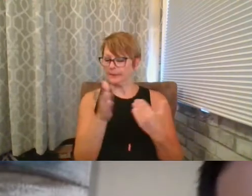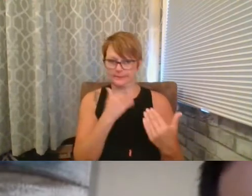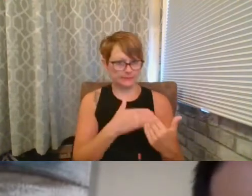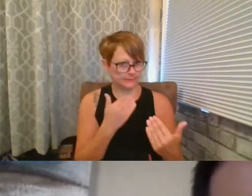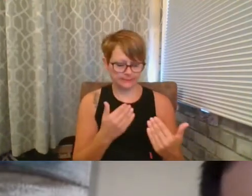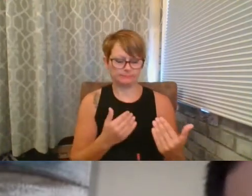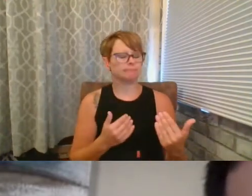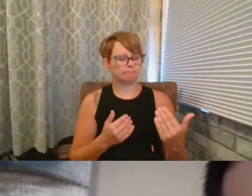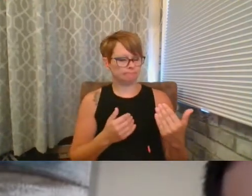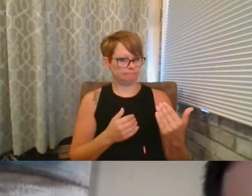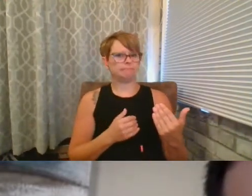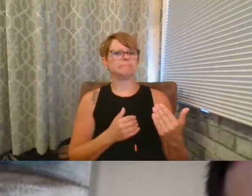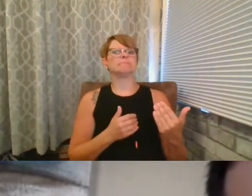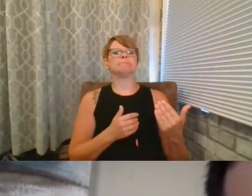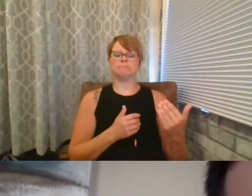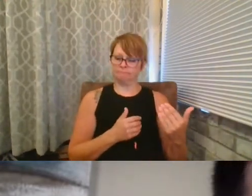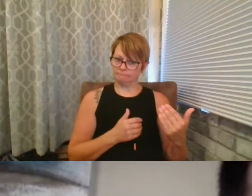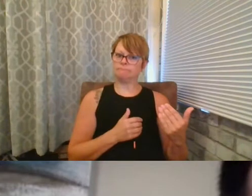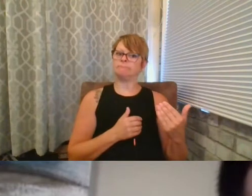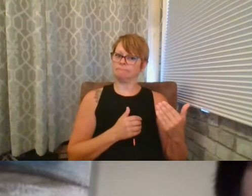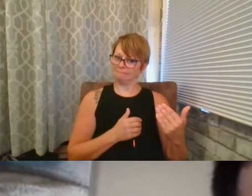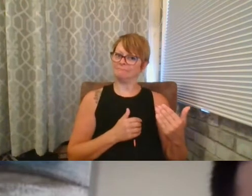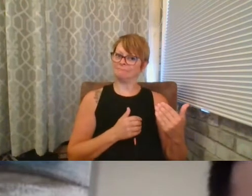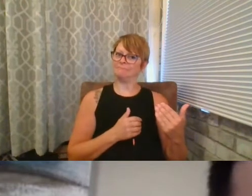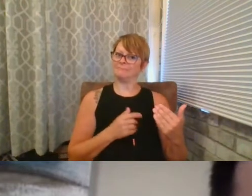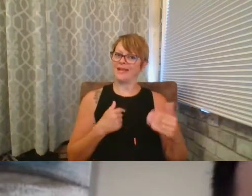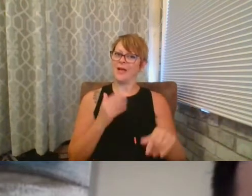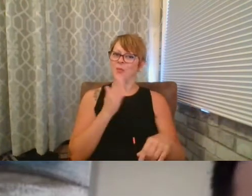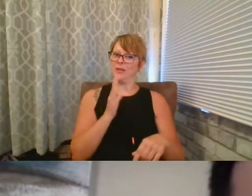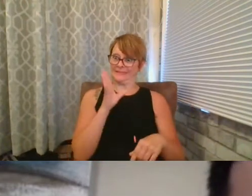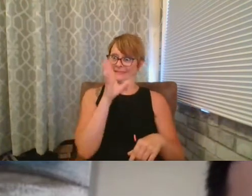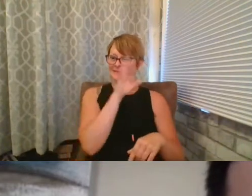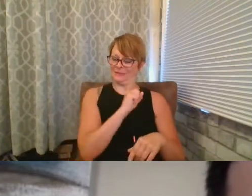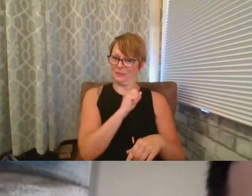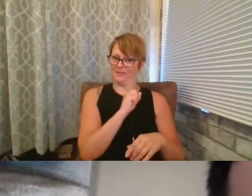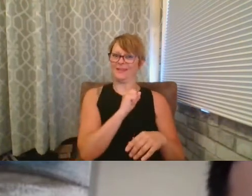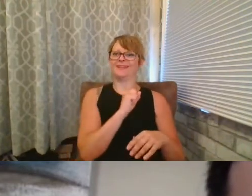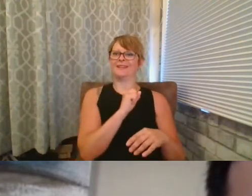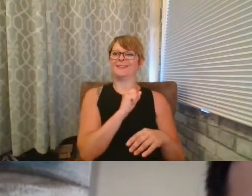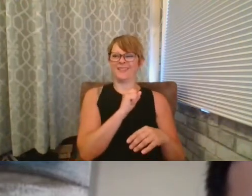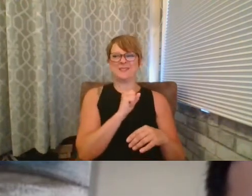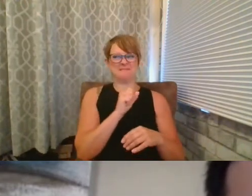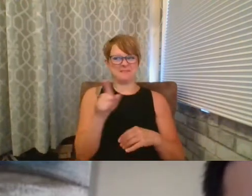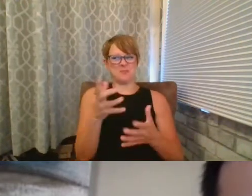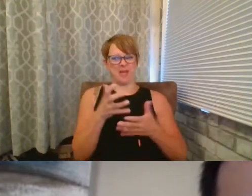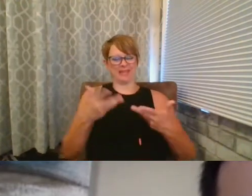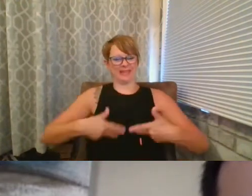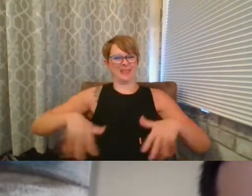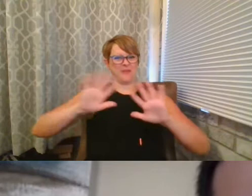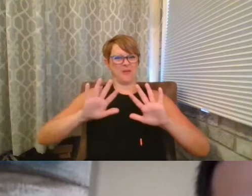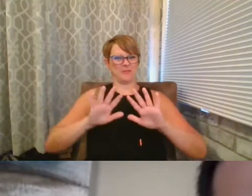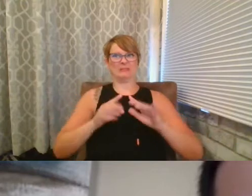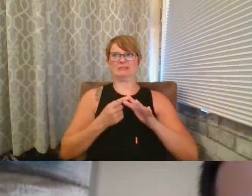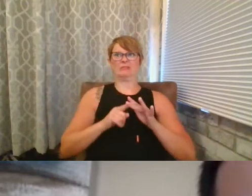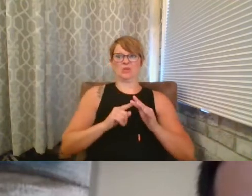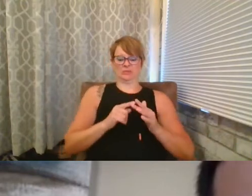very, I'm just gonna assume it was probably easy to give up in the early days. And when I started HeyOrca, it was